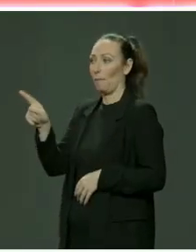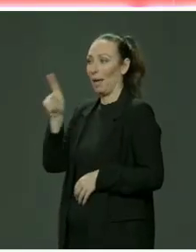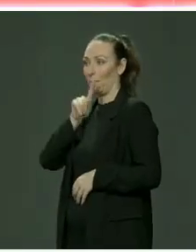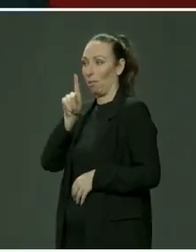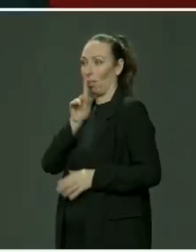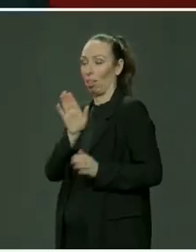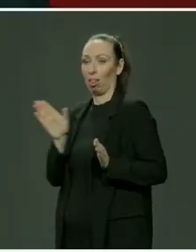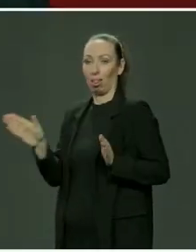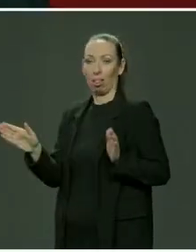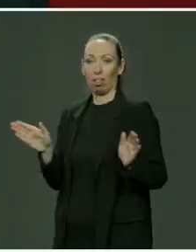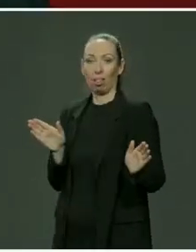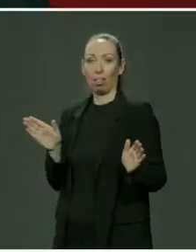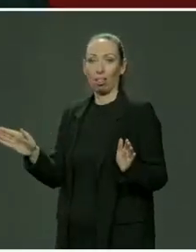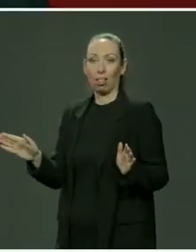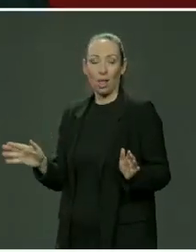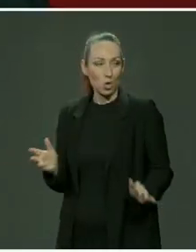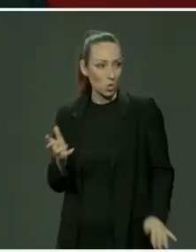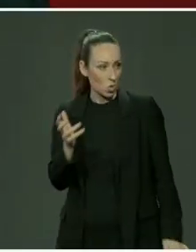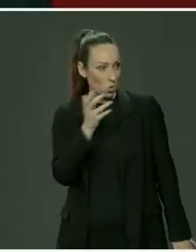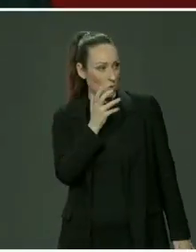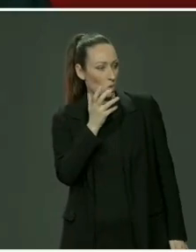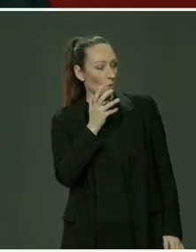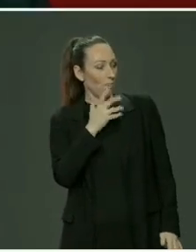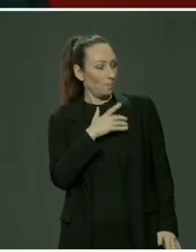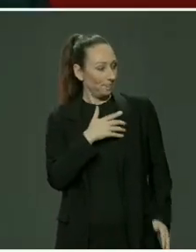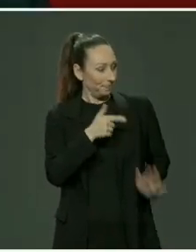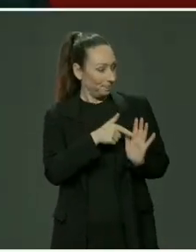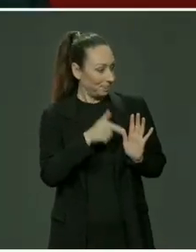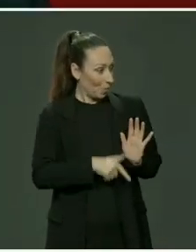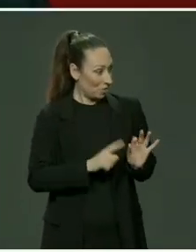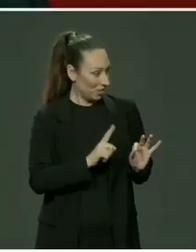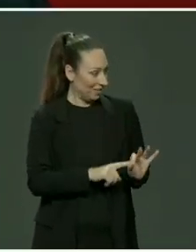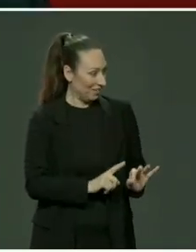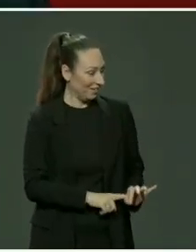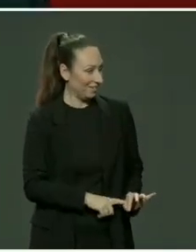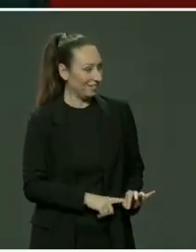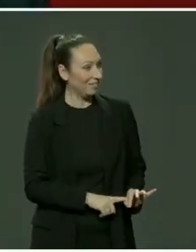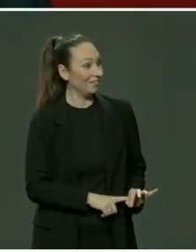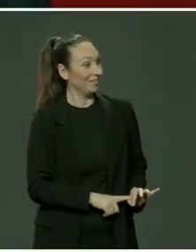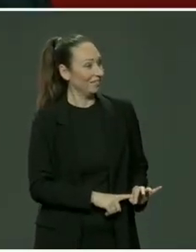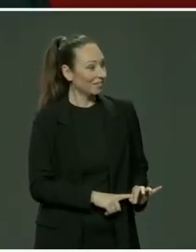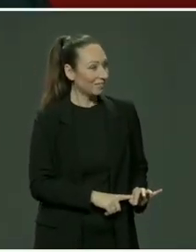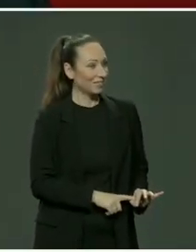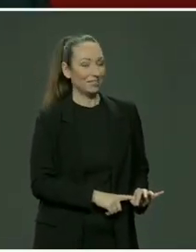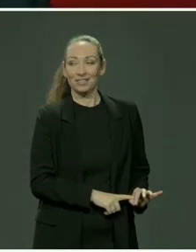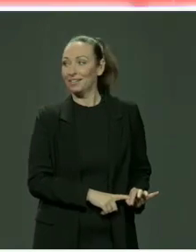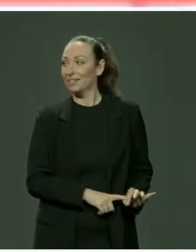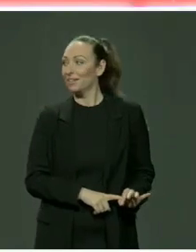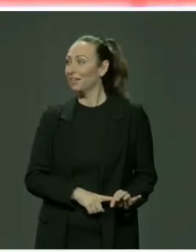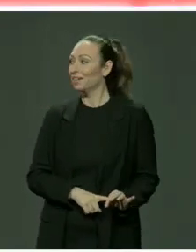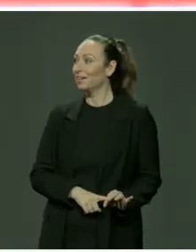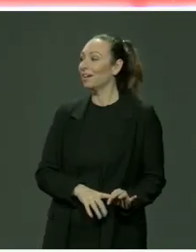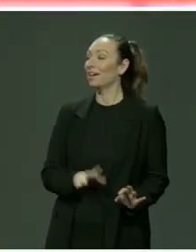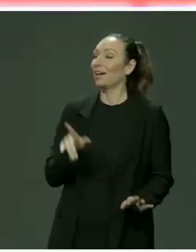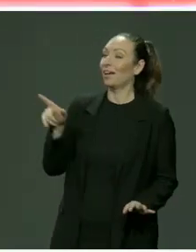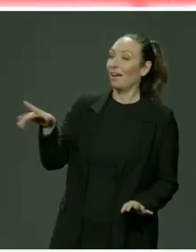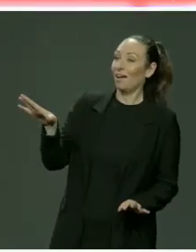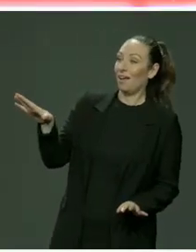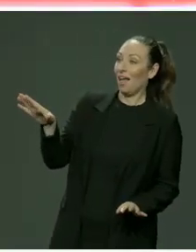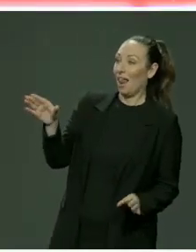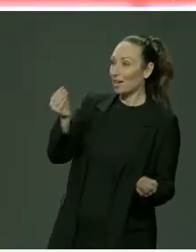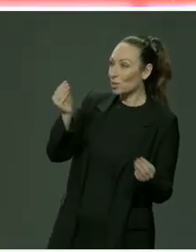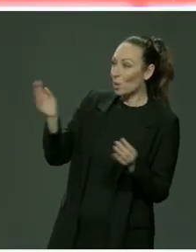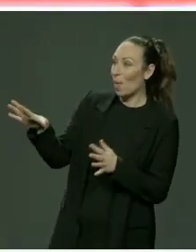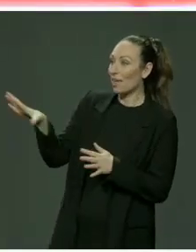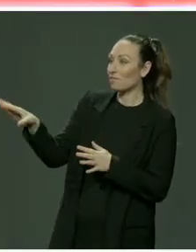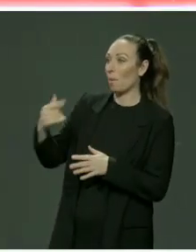Thank you for the question. A very detailed question. And What is that survey from? That's from the LSEG London